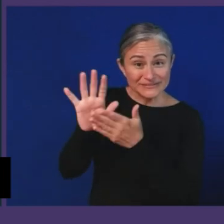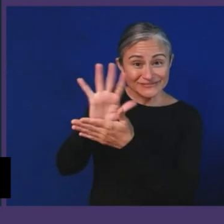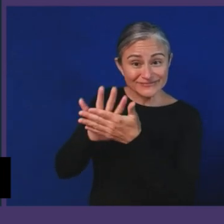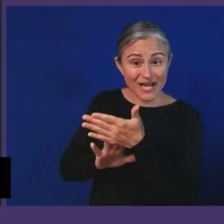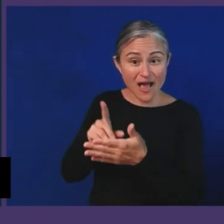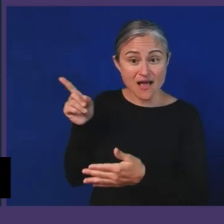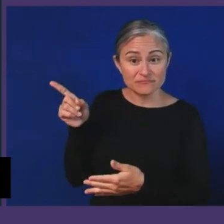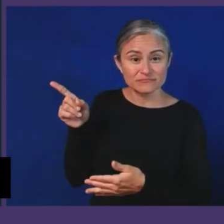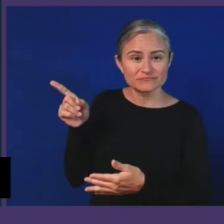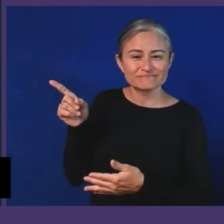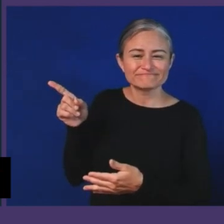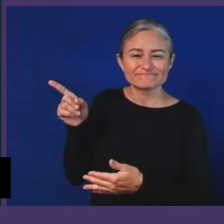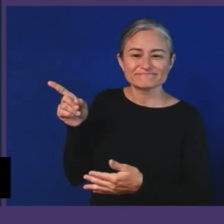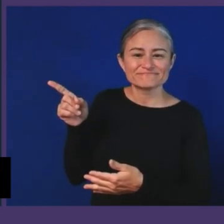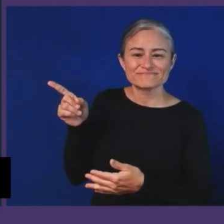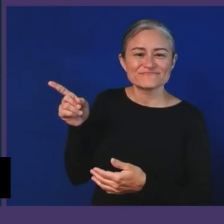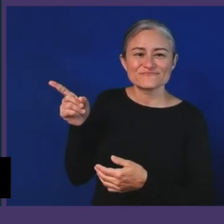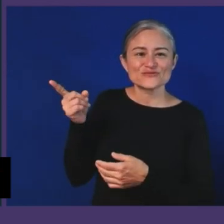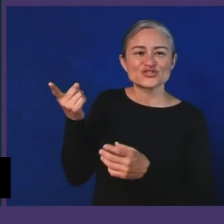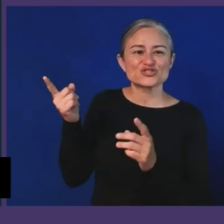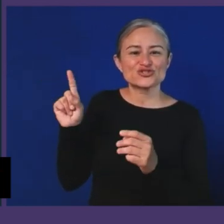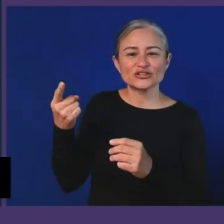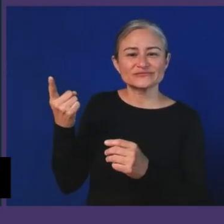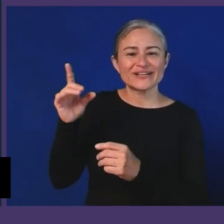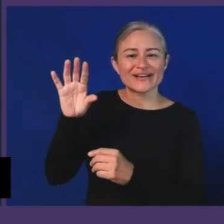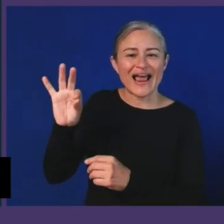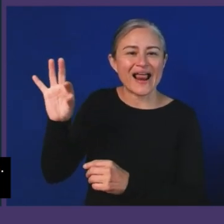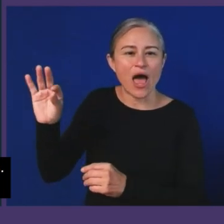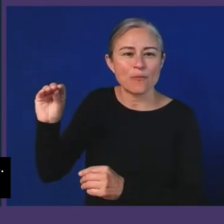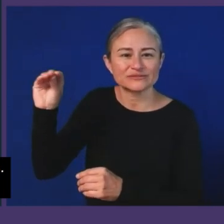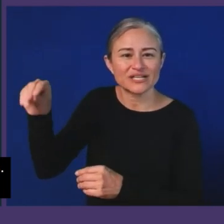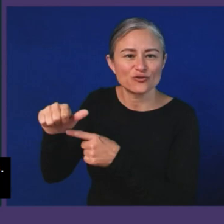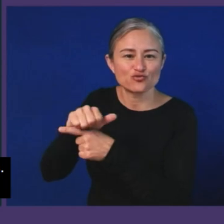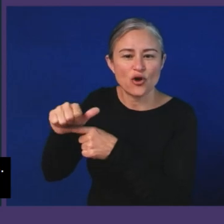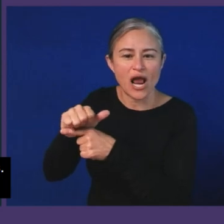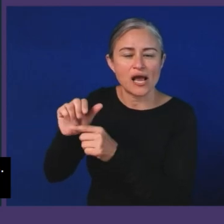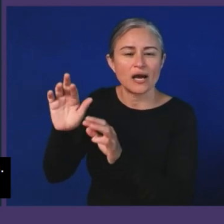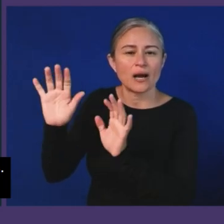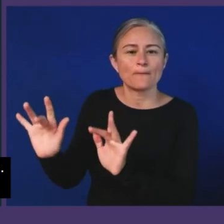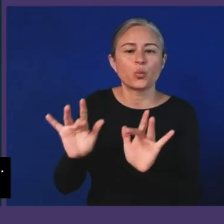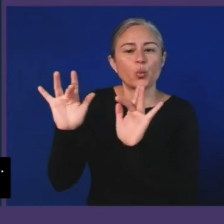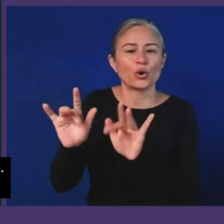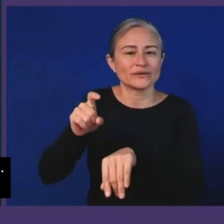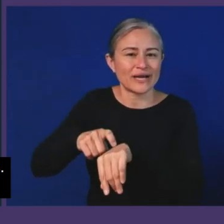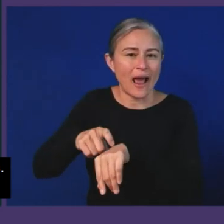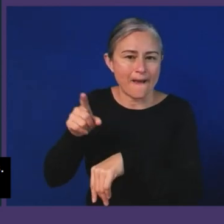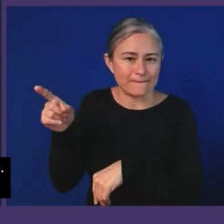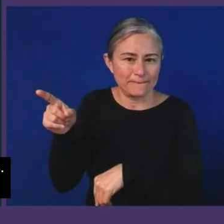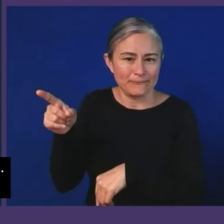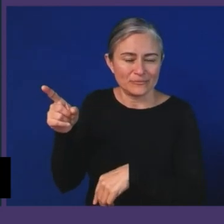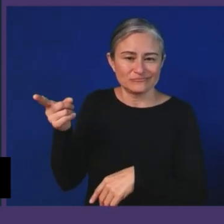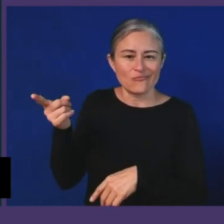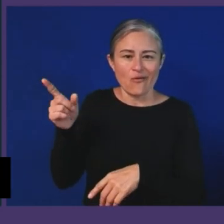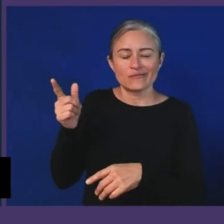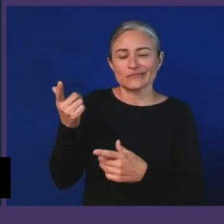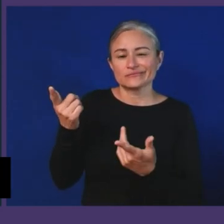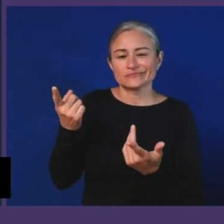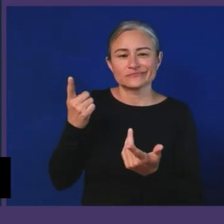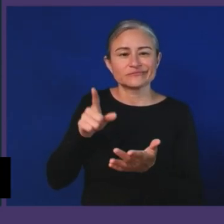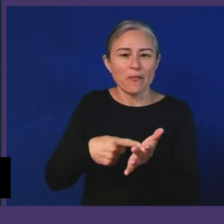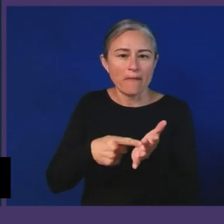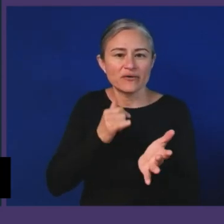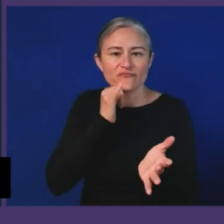is 99% of the training compute time, and also flops. And so this is where we are dealing